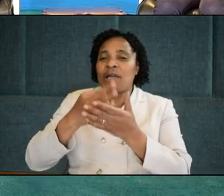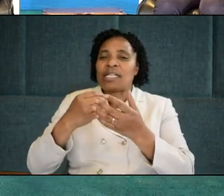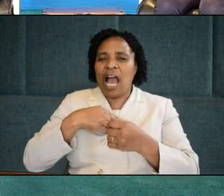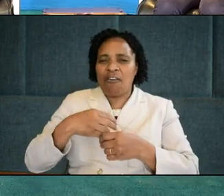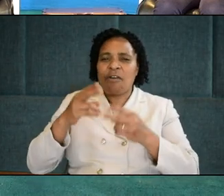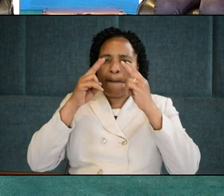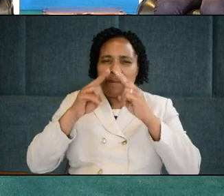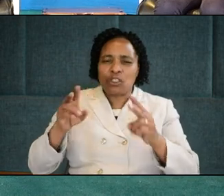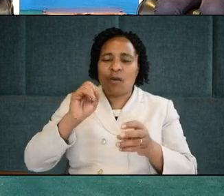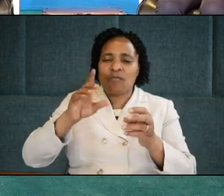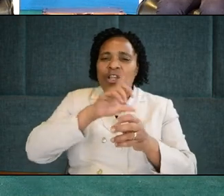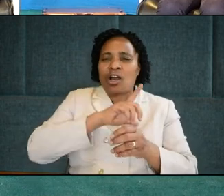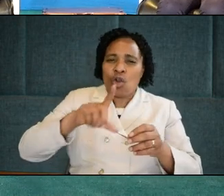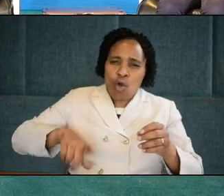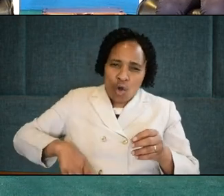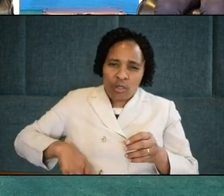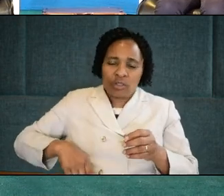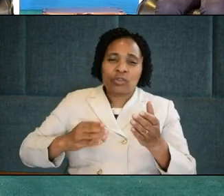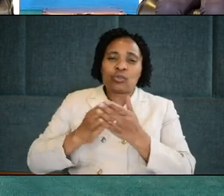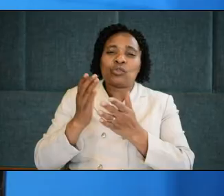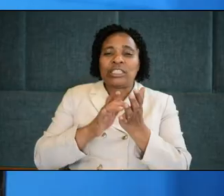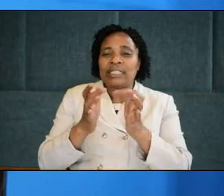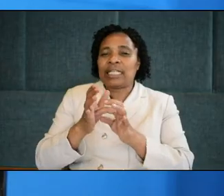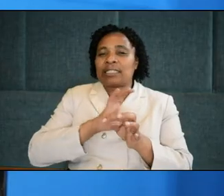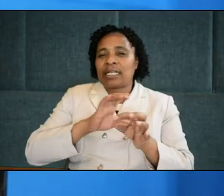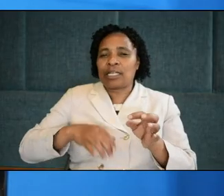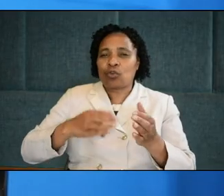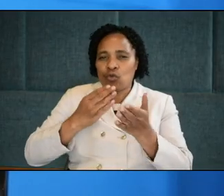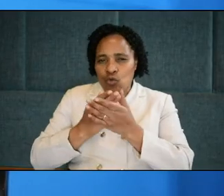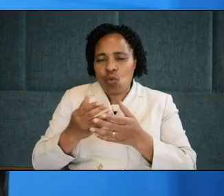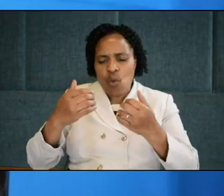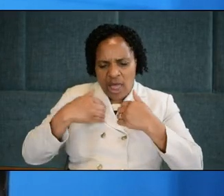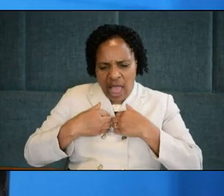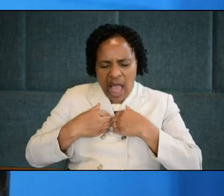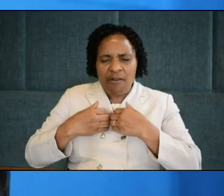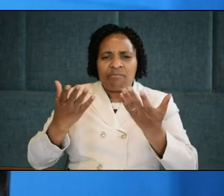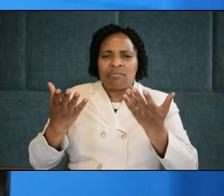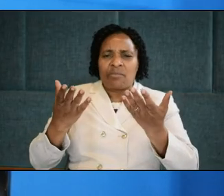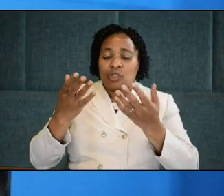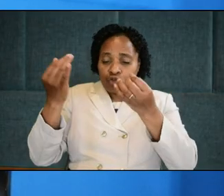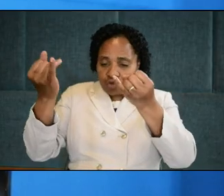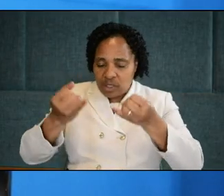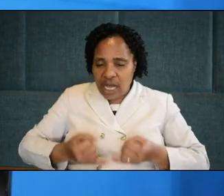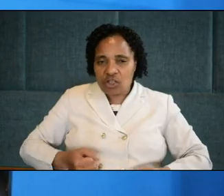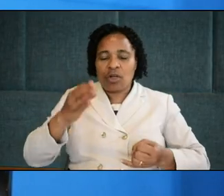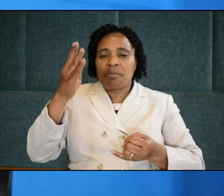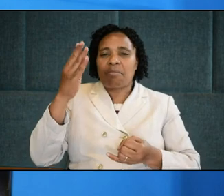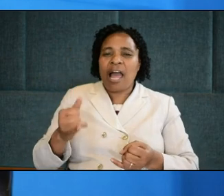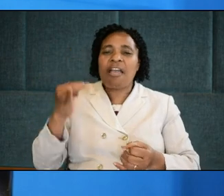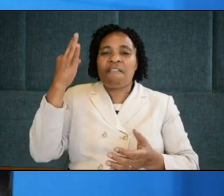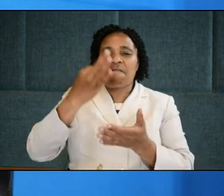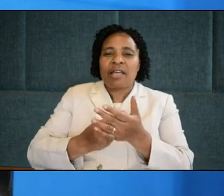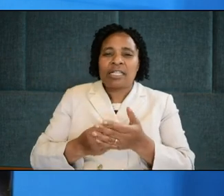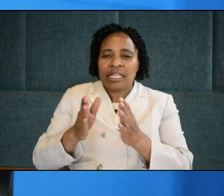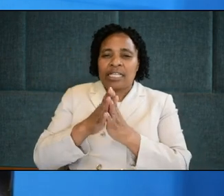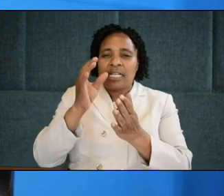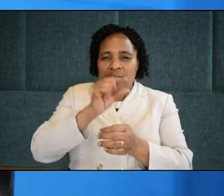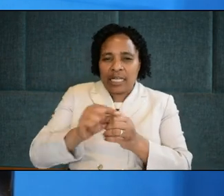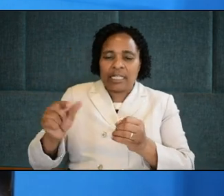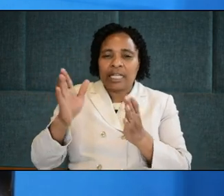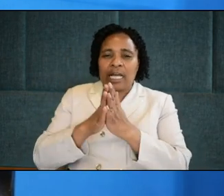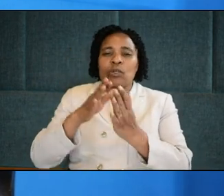God through our Lord Jesus Christ, through whom also we have obtained our introduction by faith into this grace in which we